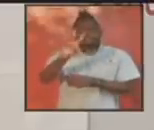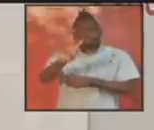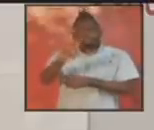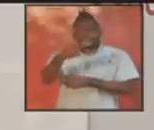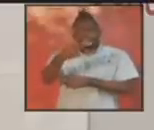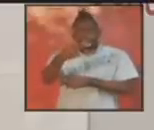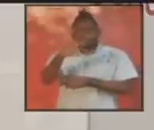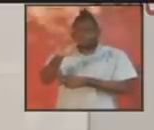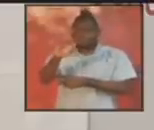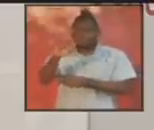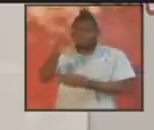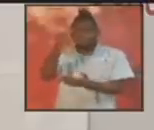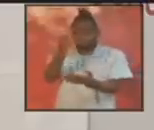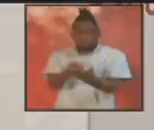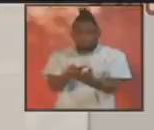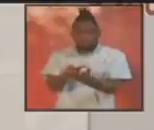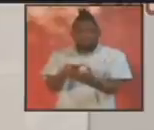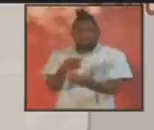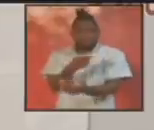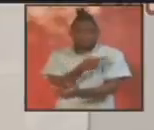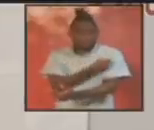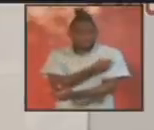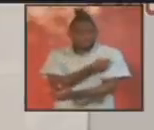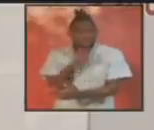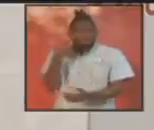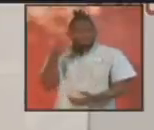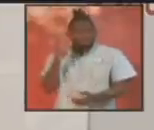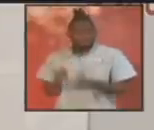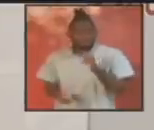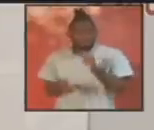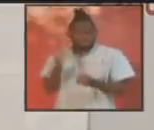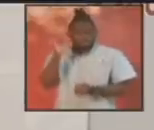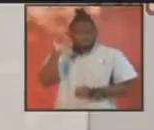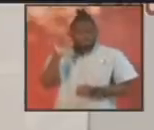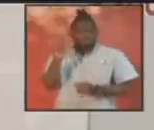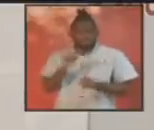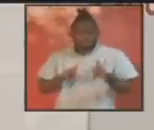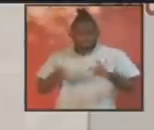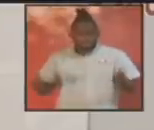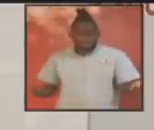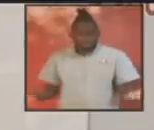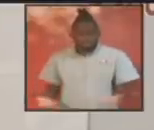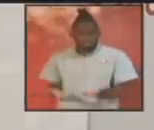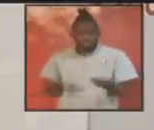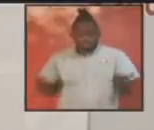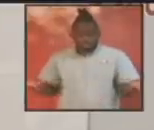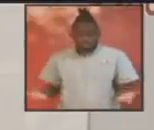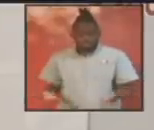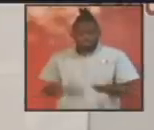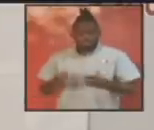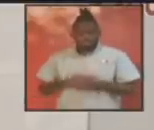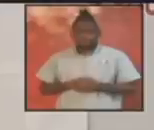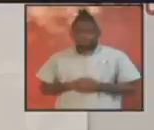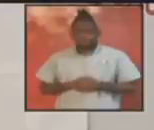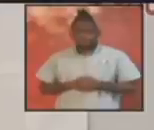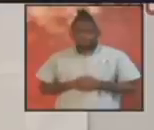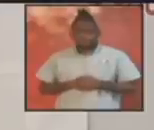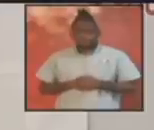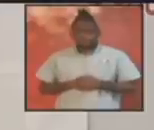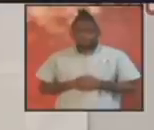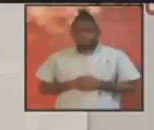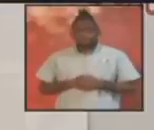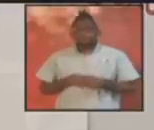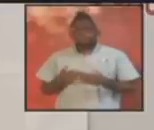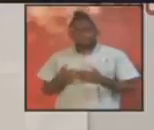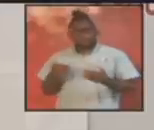vaccines for the people of Trinidad and Tobago. And of course, this comes on the heels of the 2,000 doses